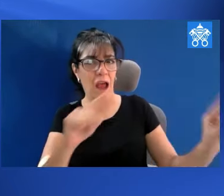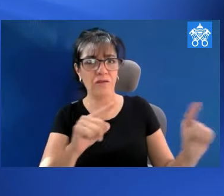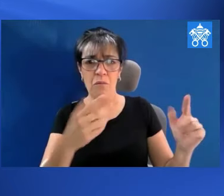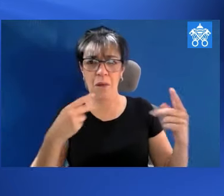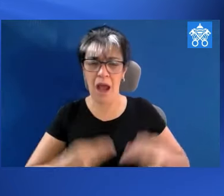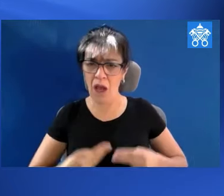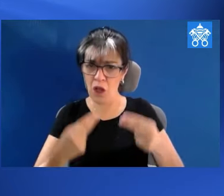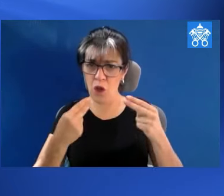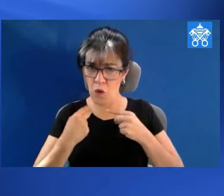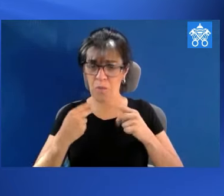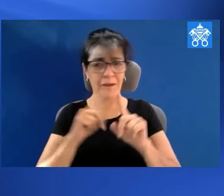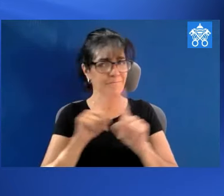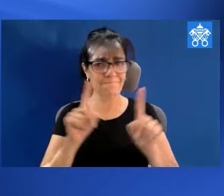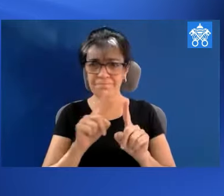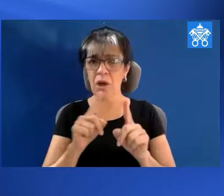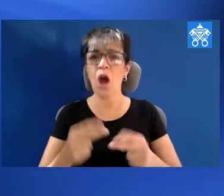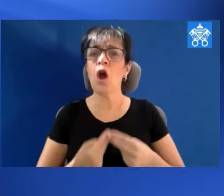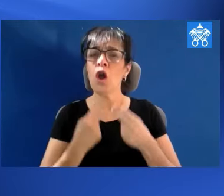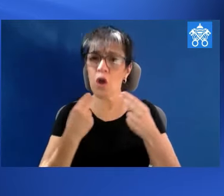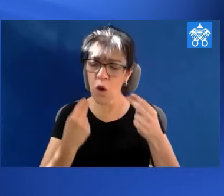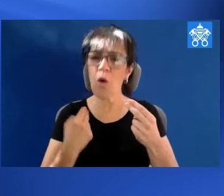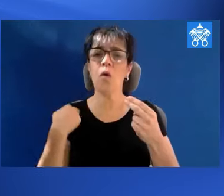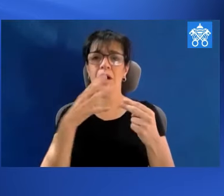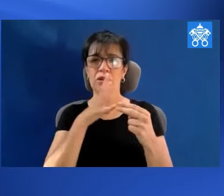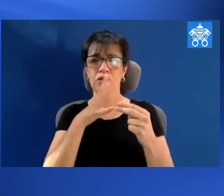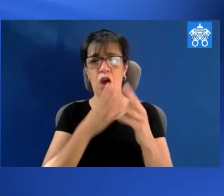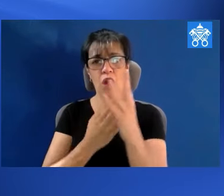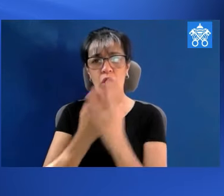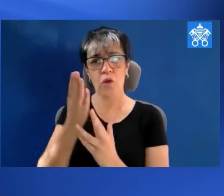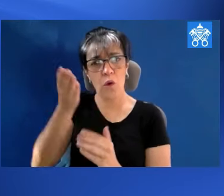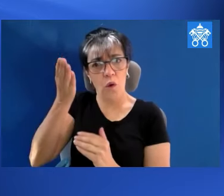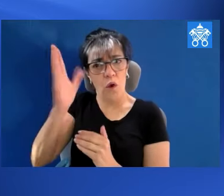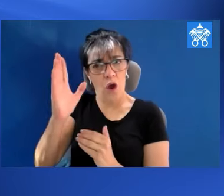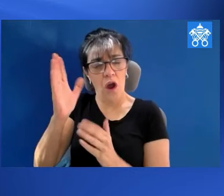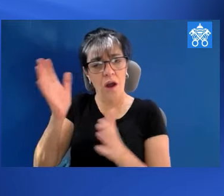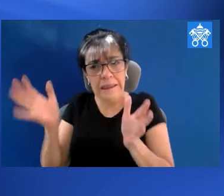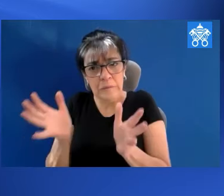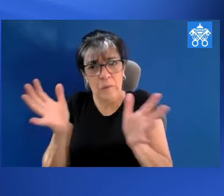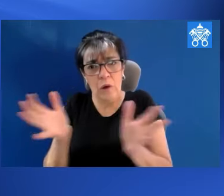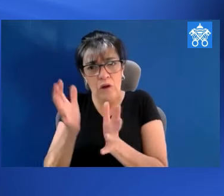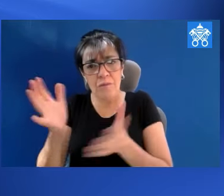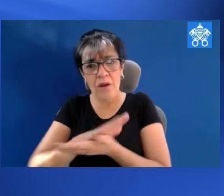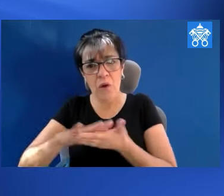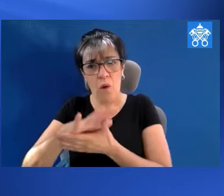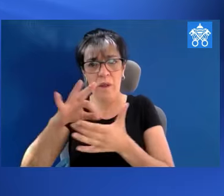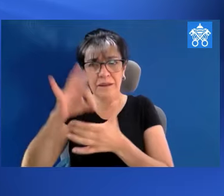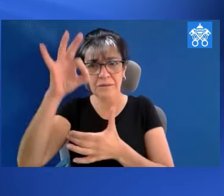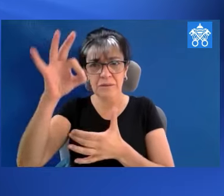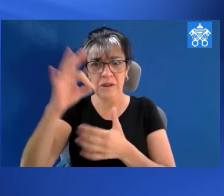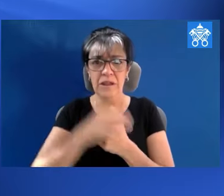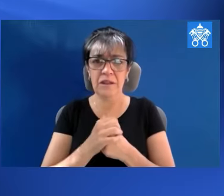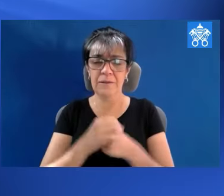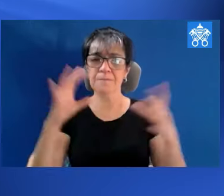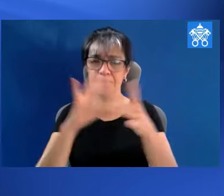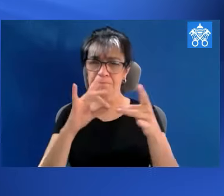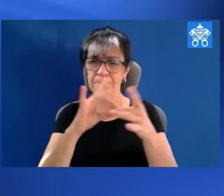humana, sino que los hombres han hablado de parte de Dios, impulsados por el Espíritu